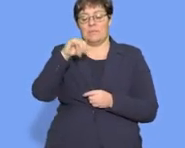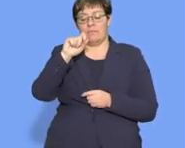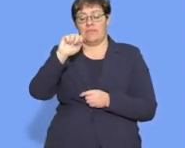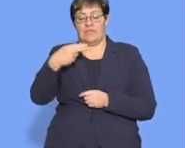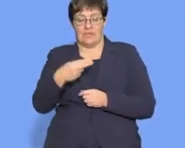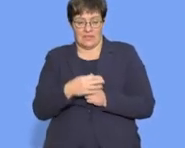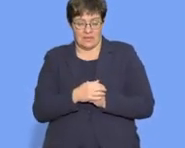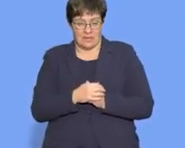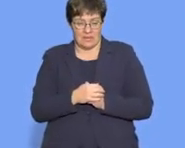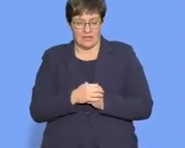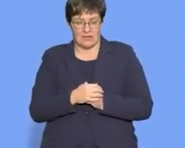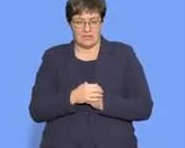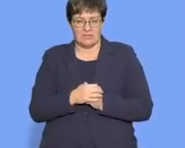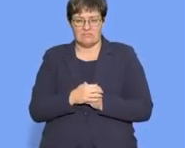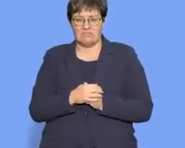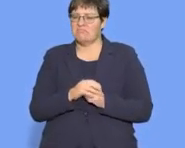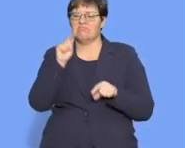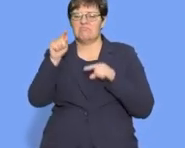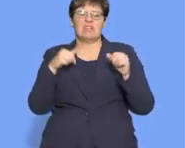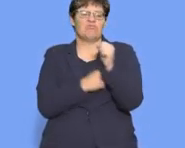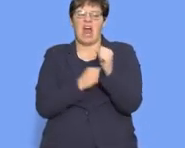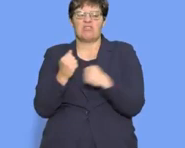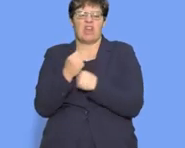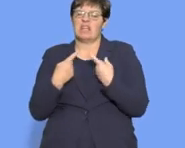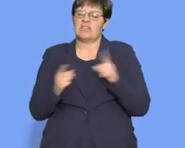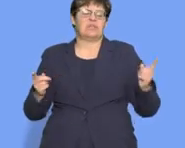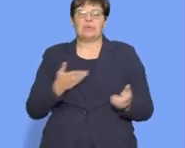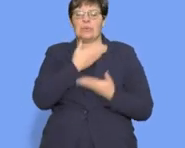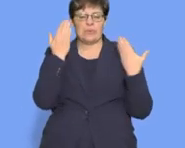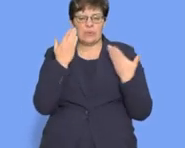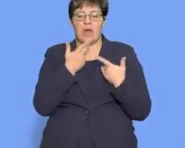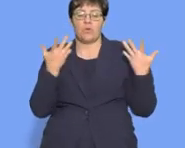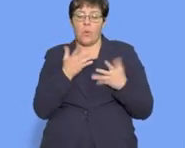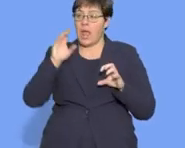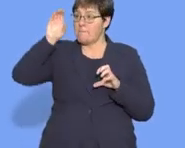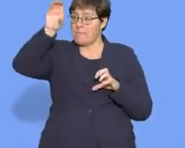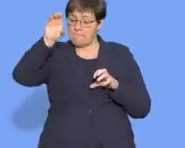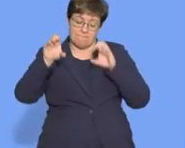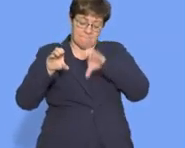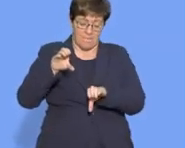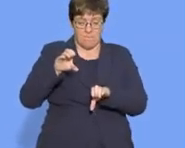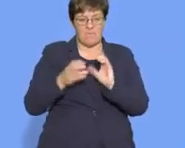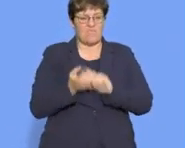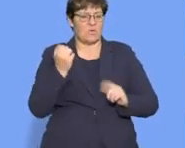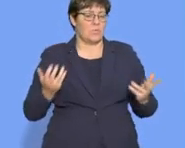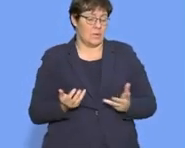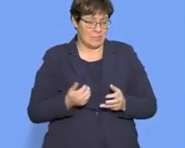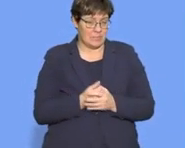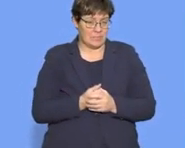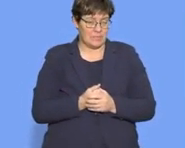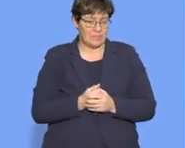not much difference in their structure, it's just where they are found.